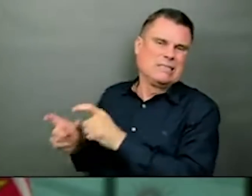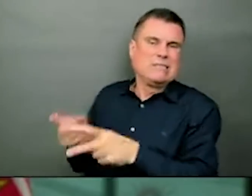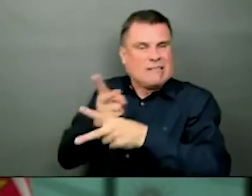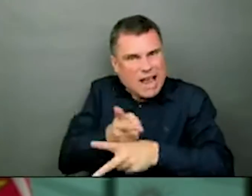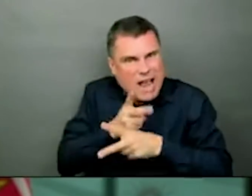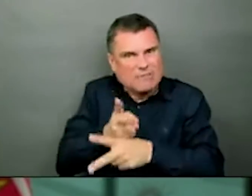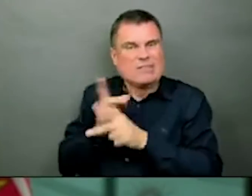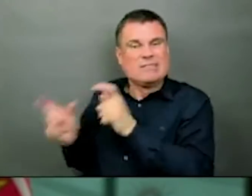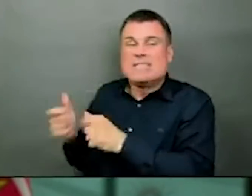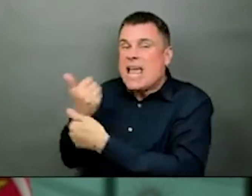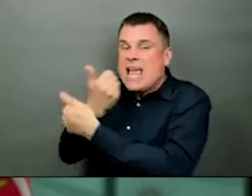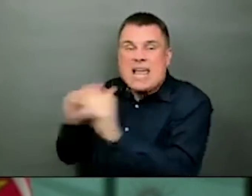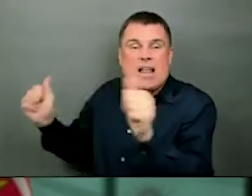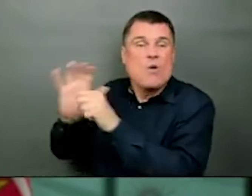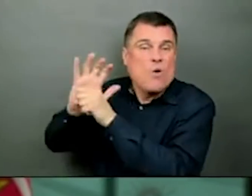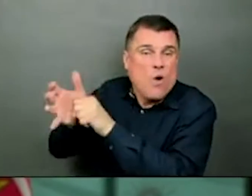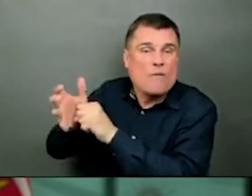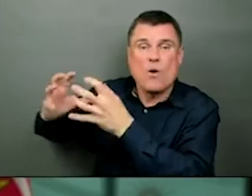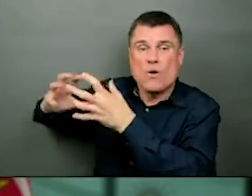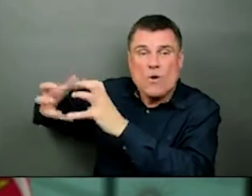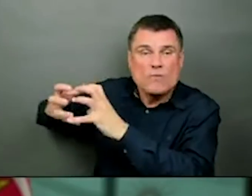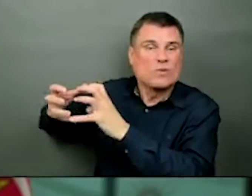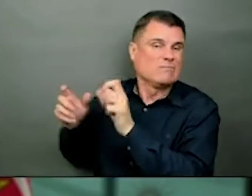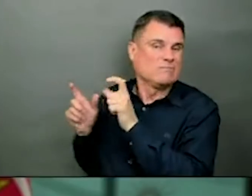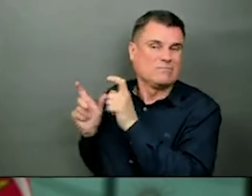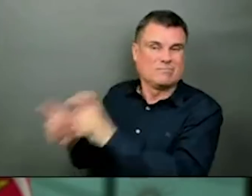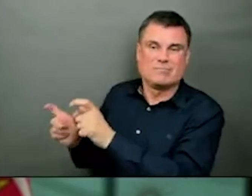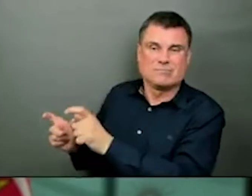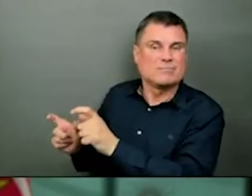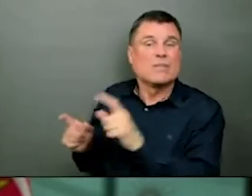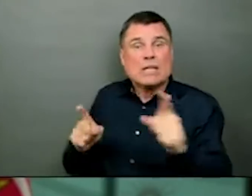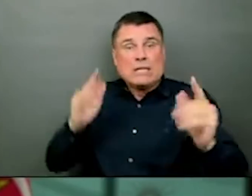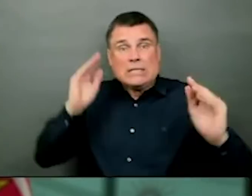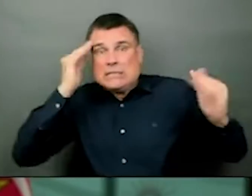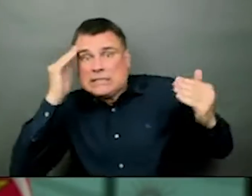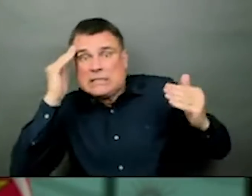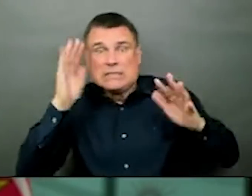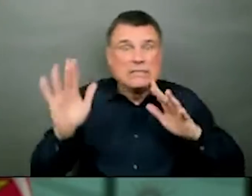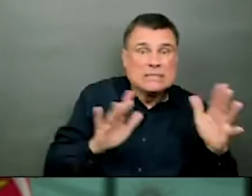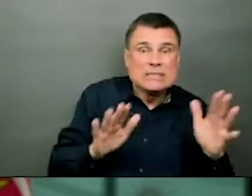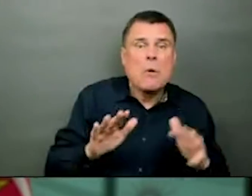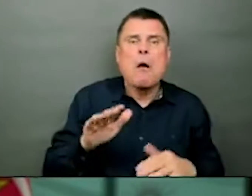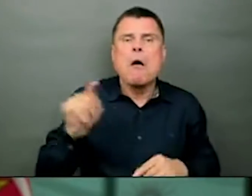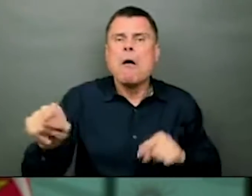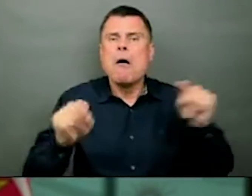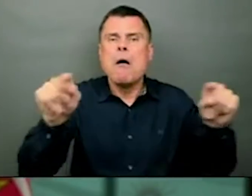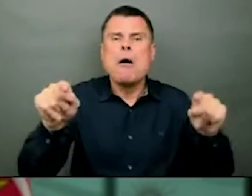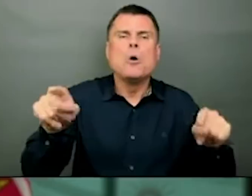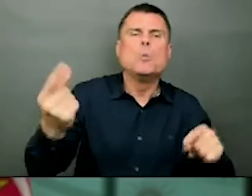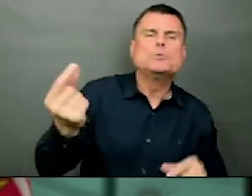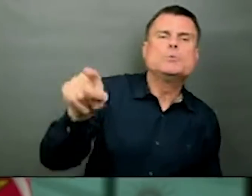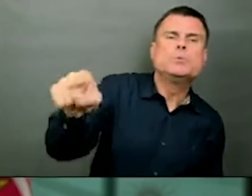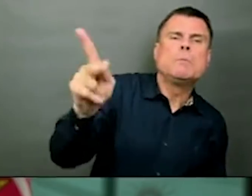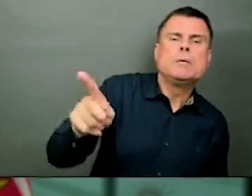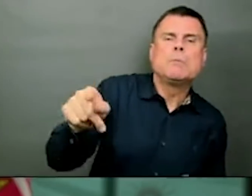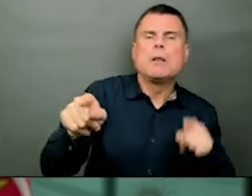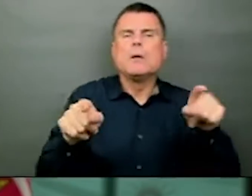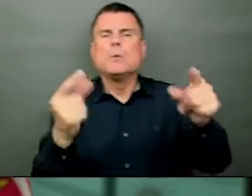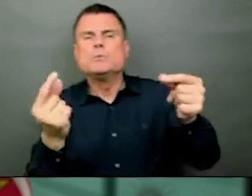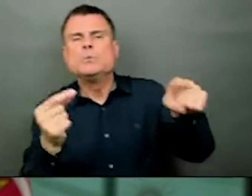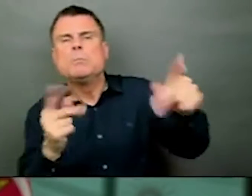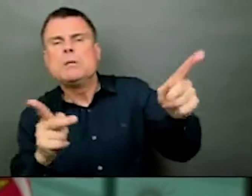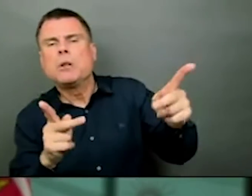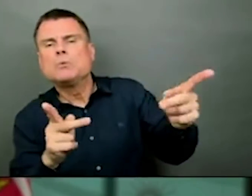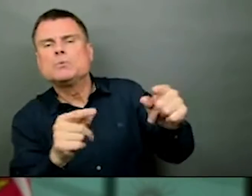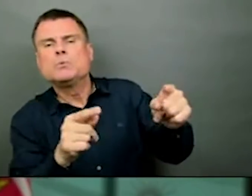about what picture you've seen in the newspaper or what somebody else is doing, but you yourself committing to those things that we know prevent COVID-19.